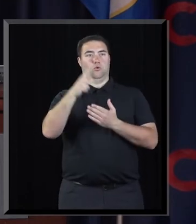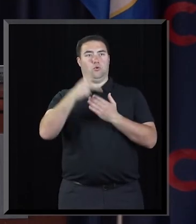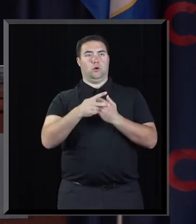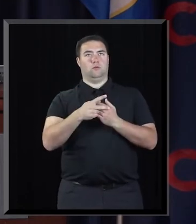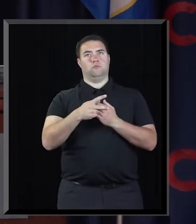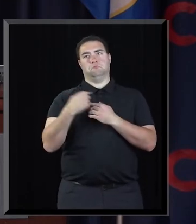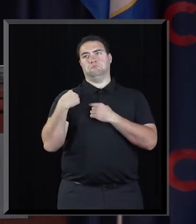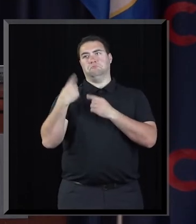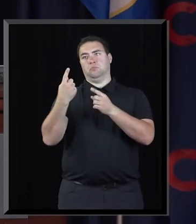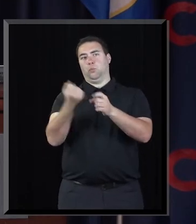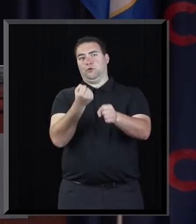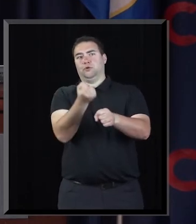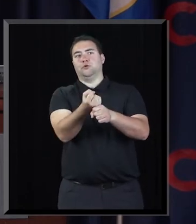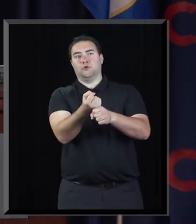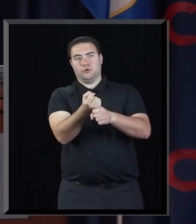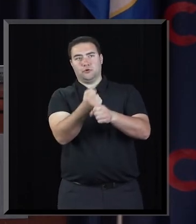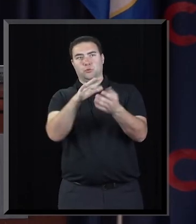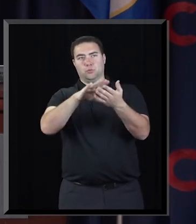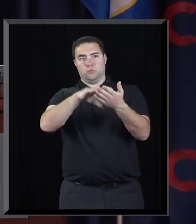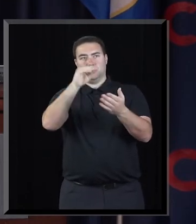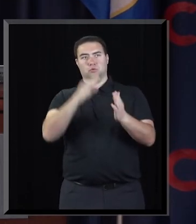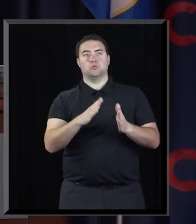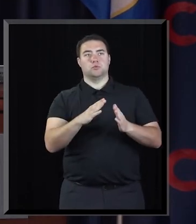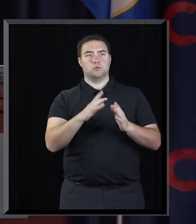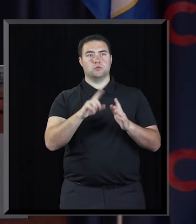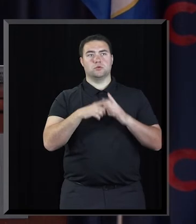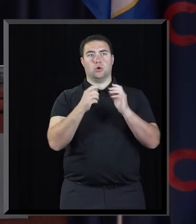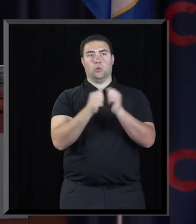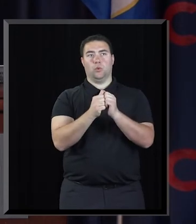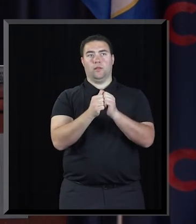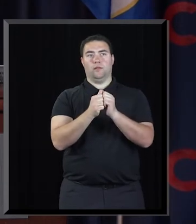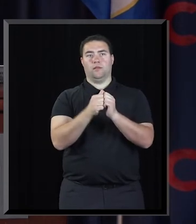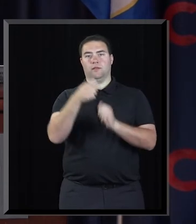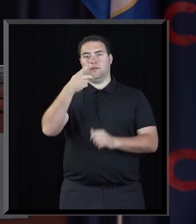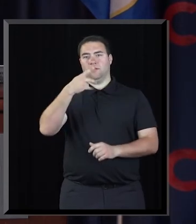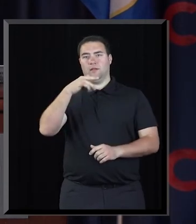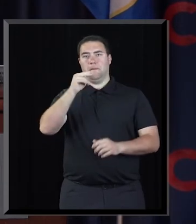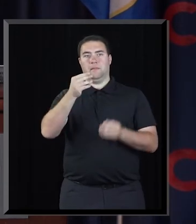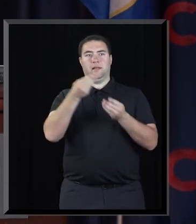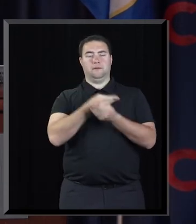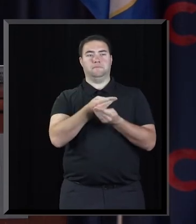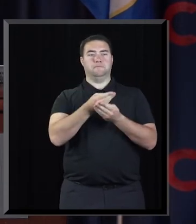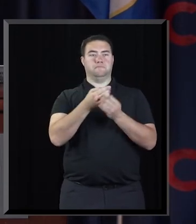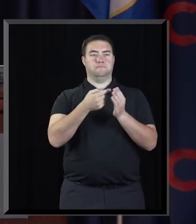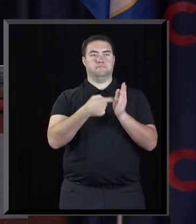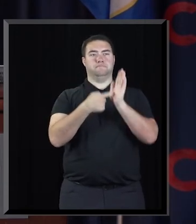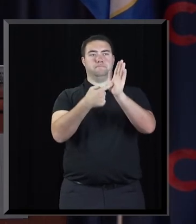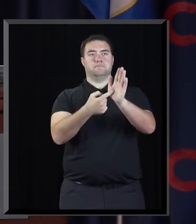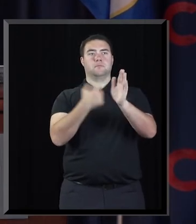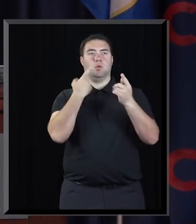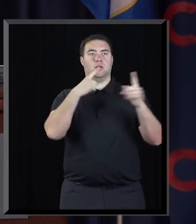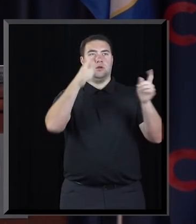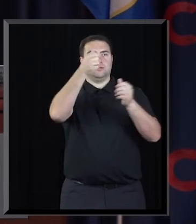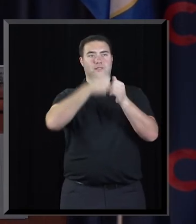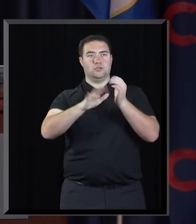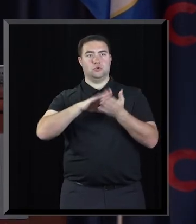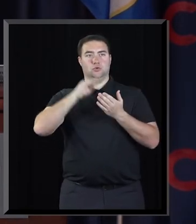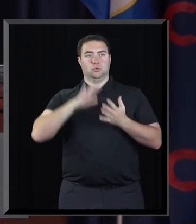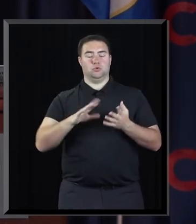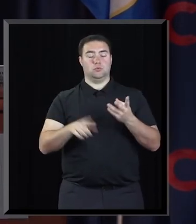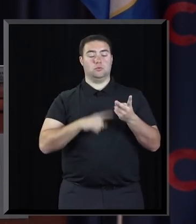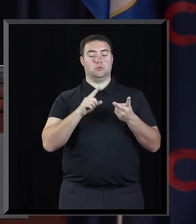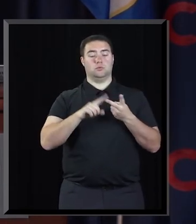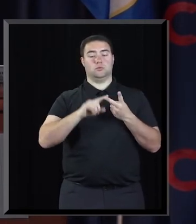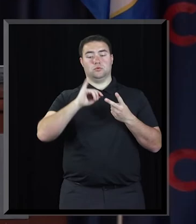year of students. We're going to start with the presentation of pins. I'm going to make announcements for each student, along with